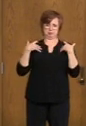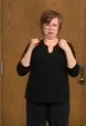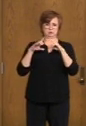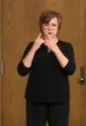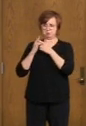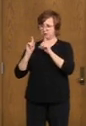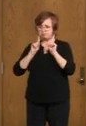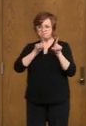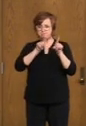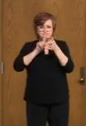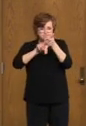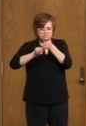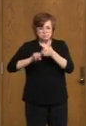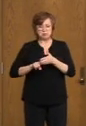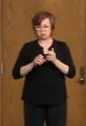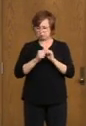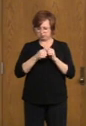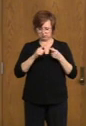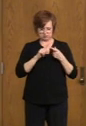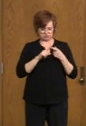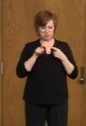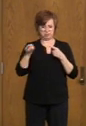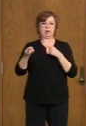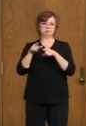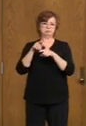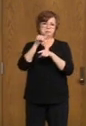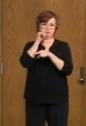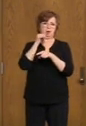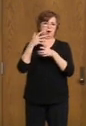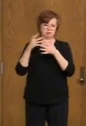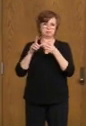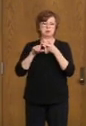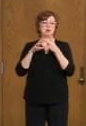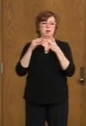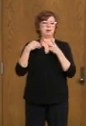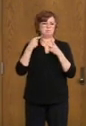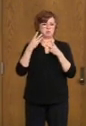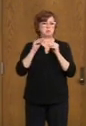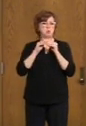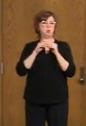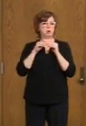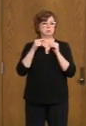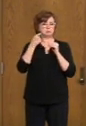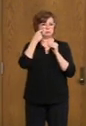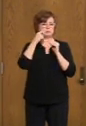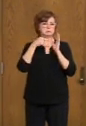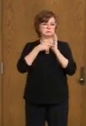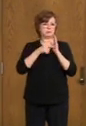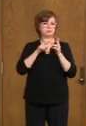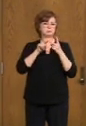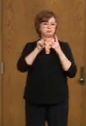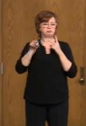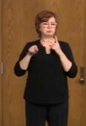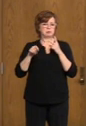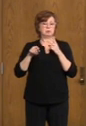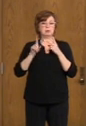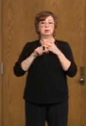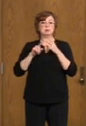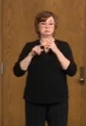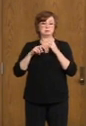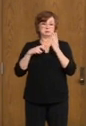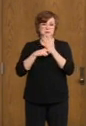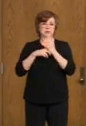with, I believe, the establishment that we're discussing, as well as a few others of recent, and the financial